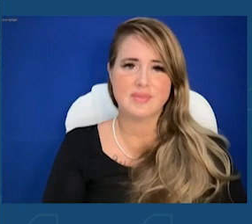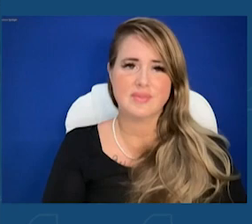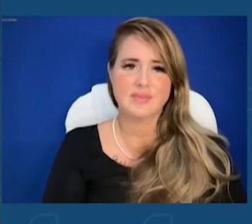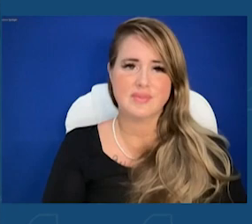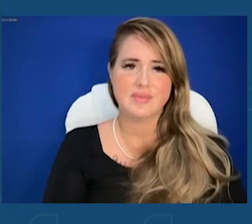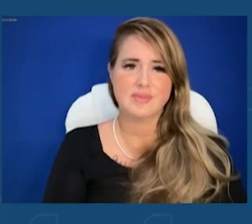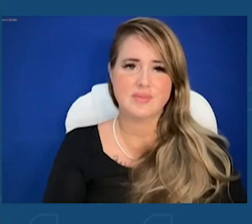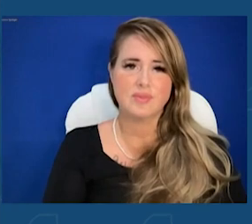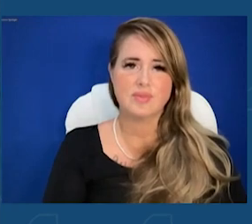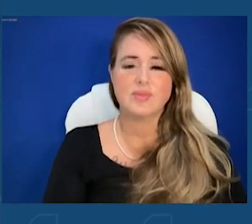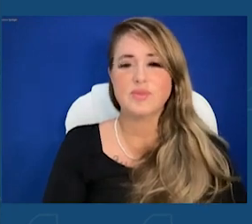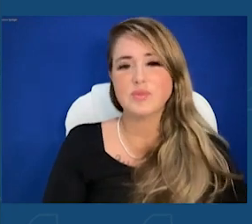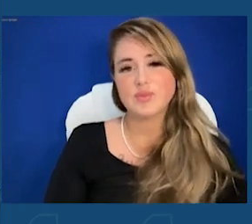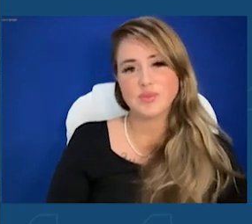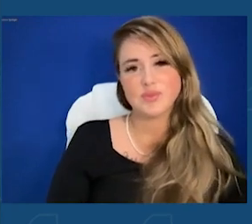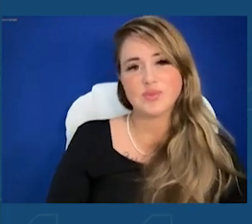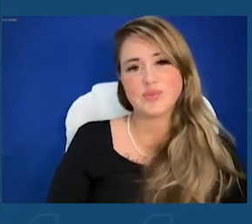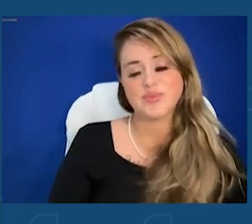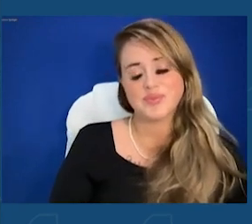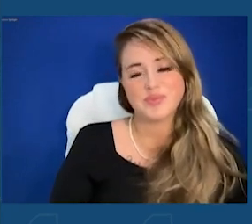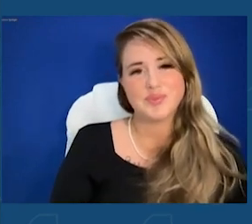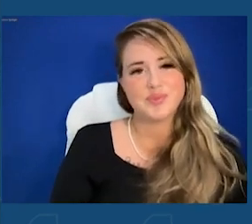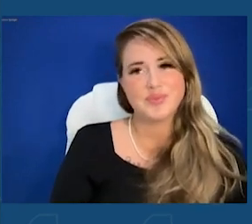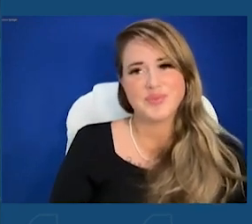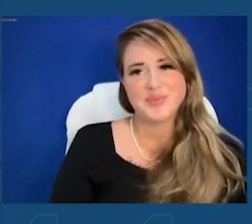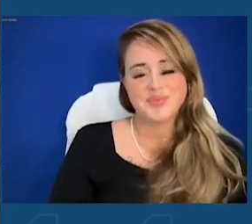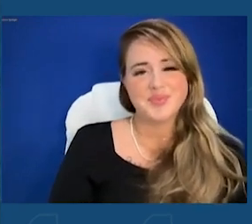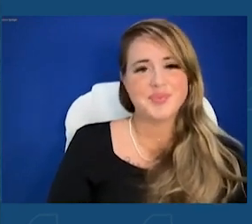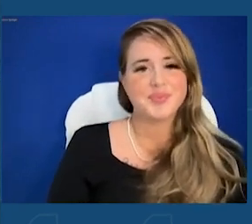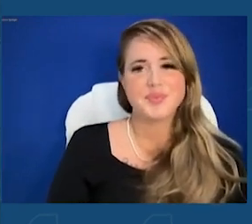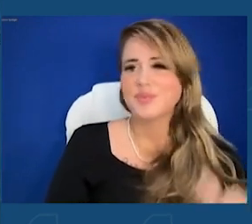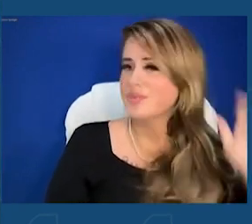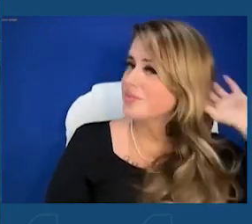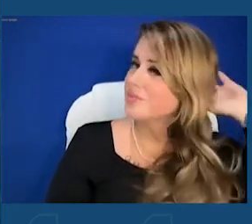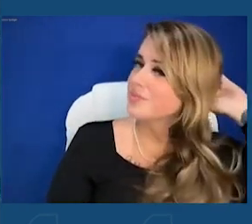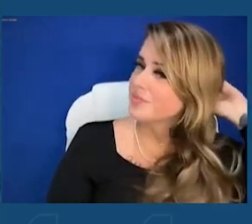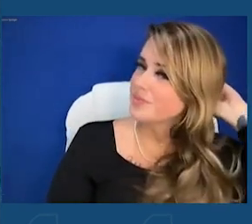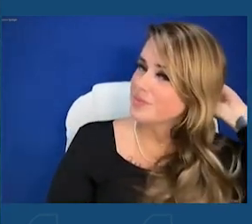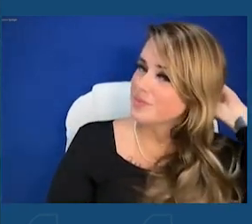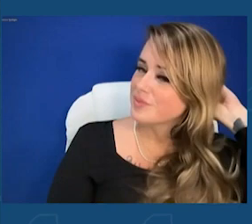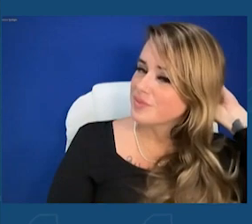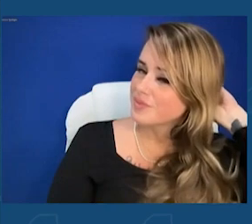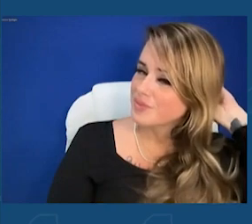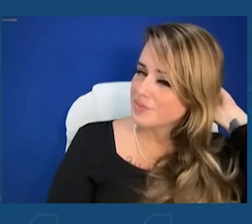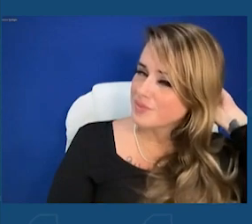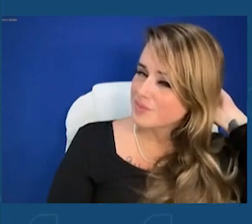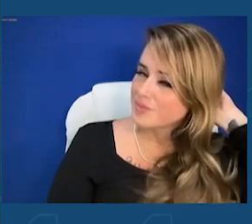of you guys with scissors. Matt, you want me to move that flag now?